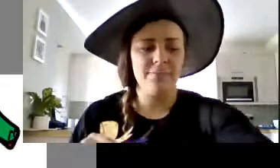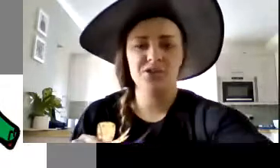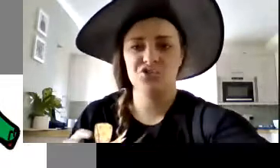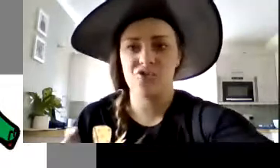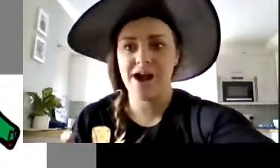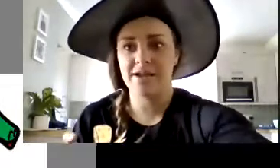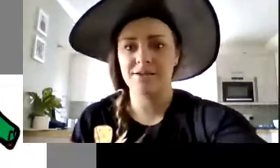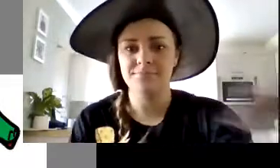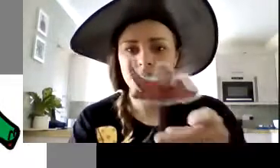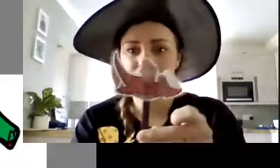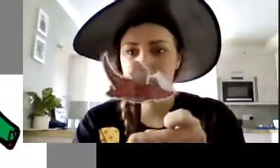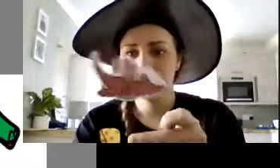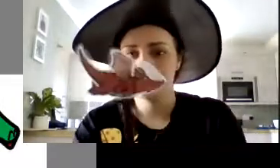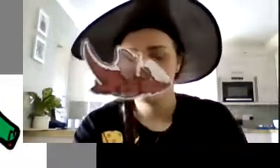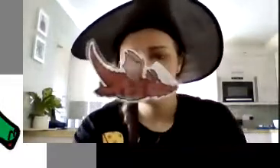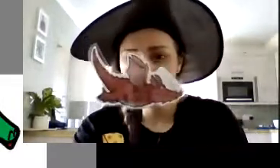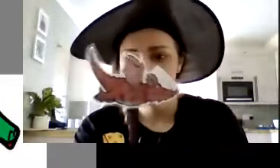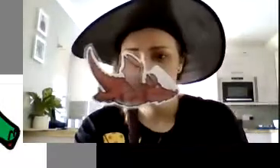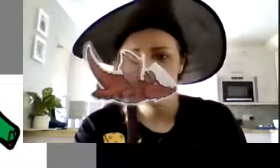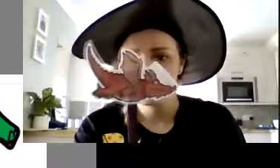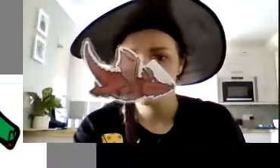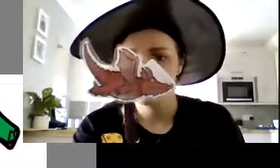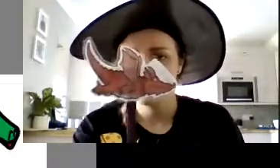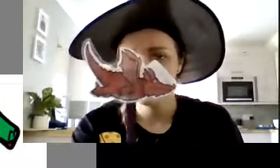"I am a dragon,"